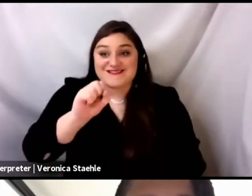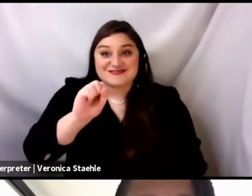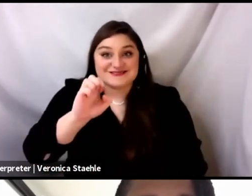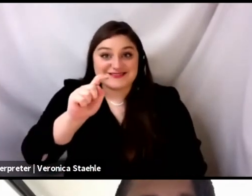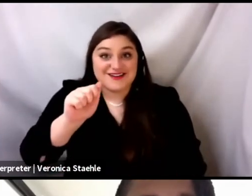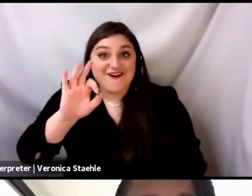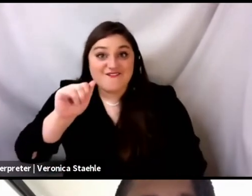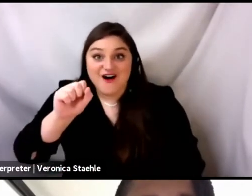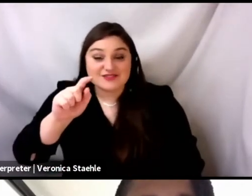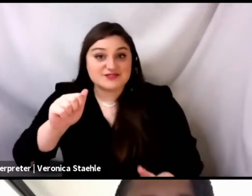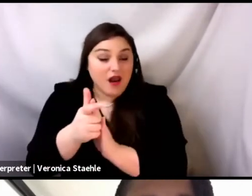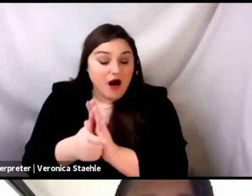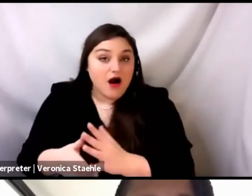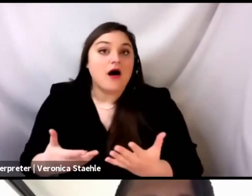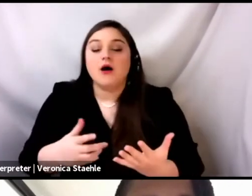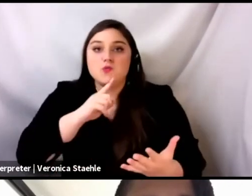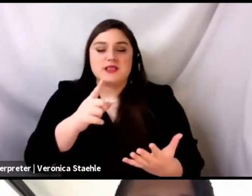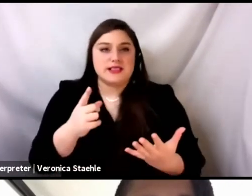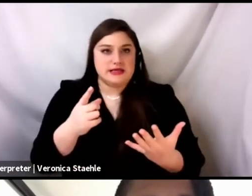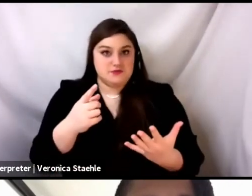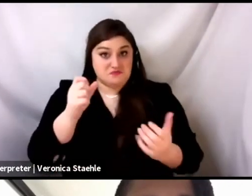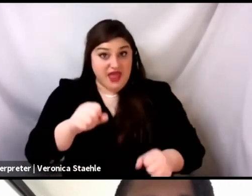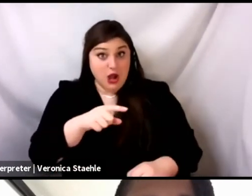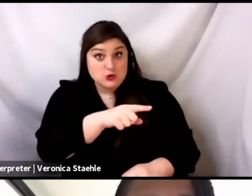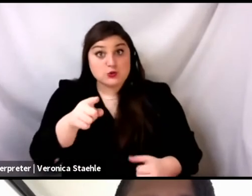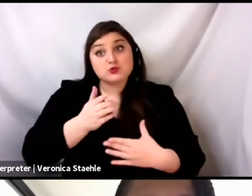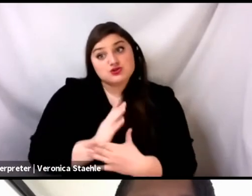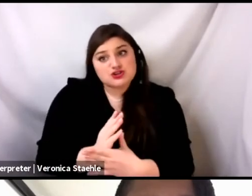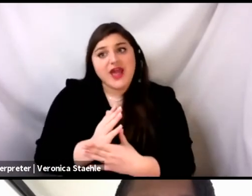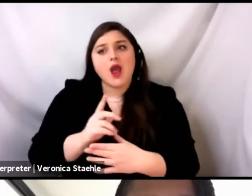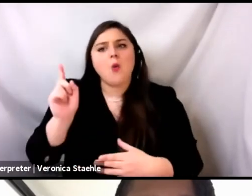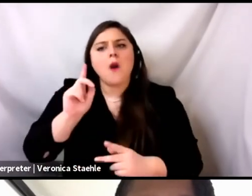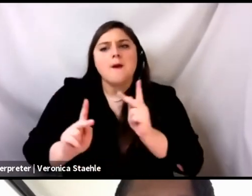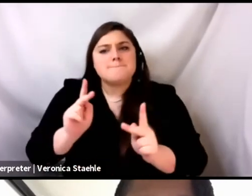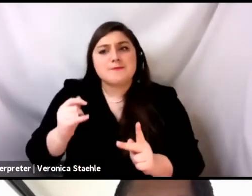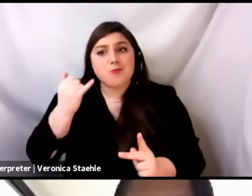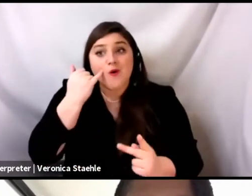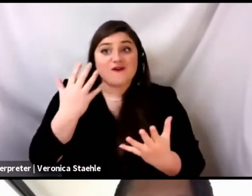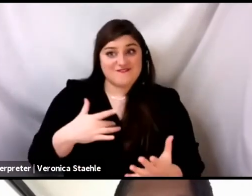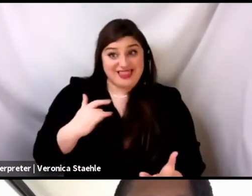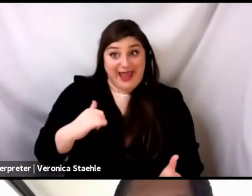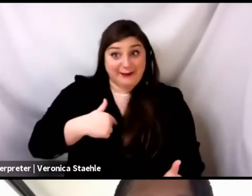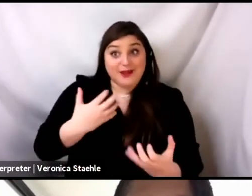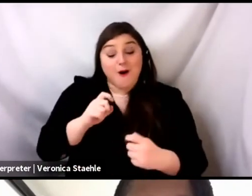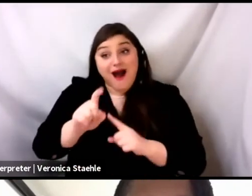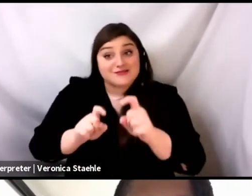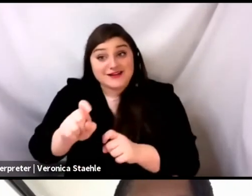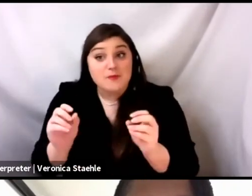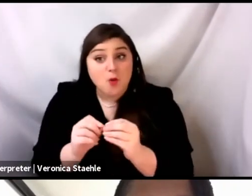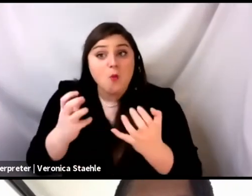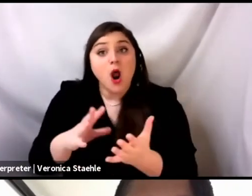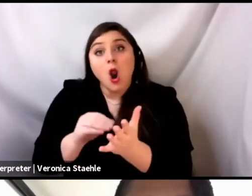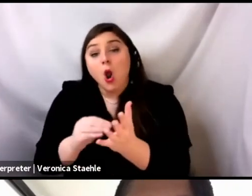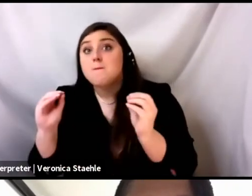So can you share with folks a little bit about where they can go if they want to continue this conversation, if they want to find out more about Veil Machine, if they want to find out more about Kink Out, if they